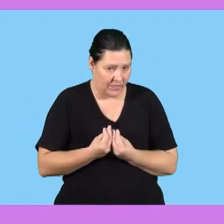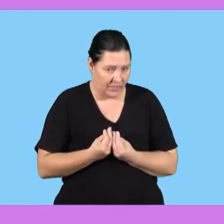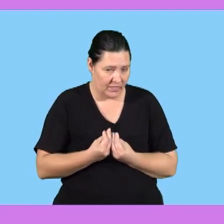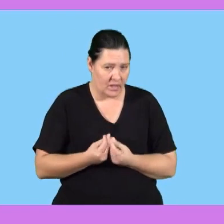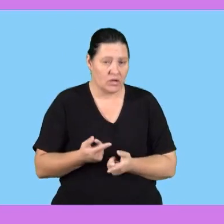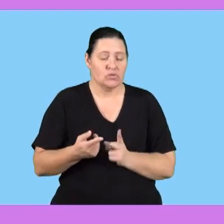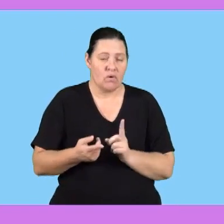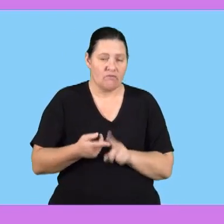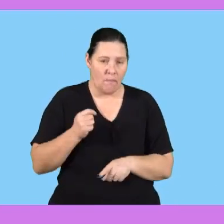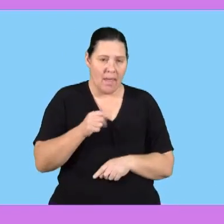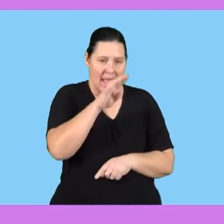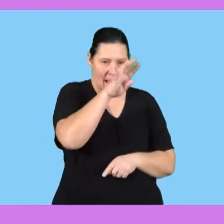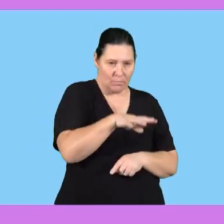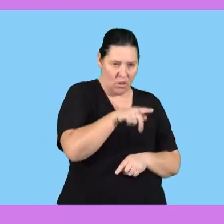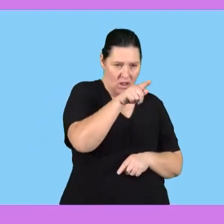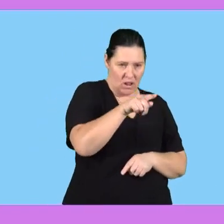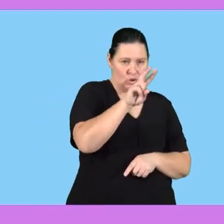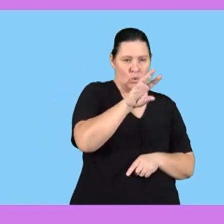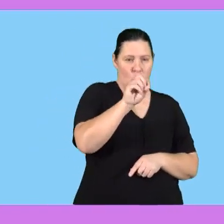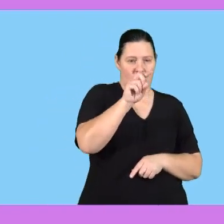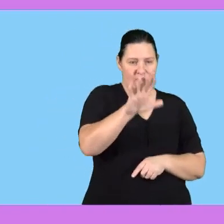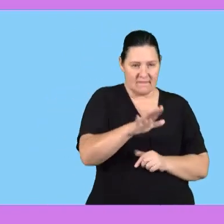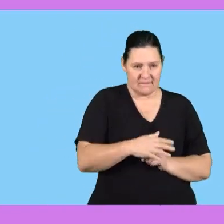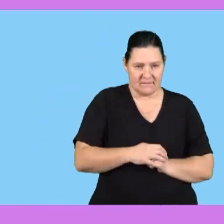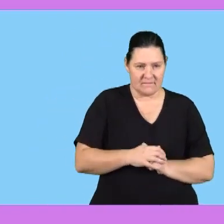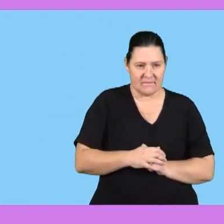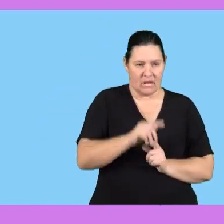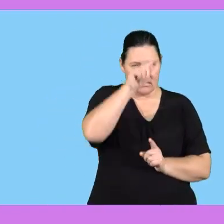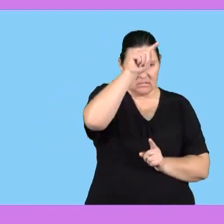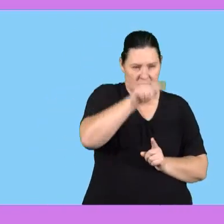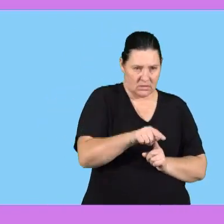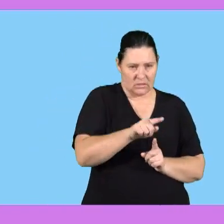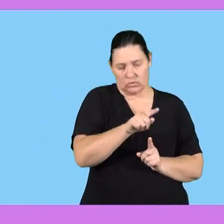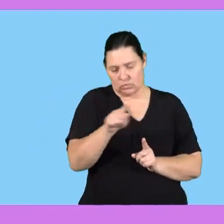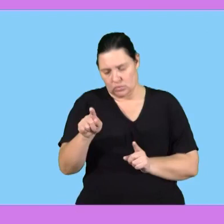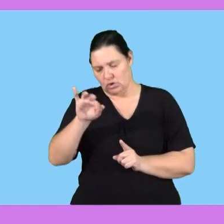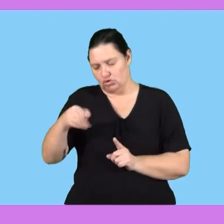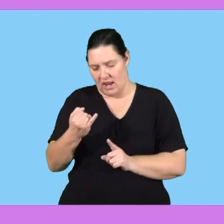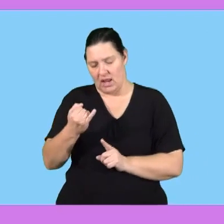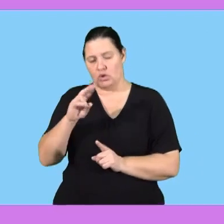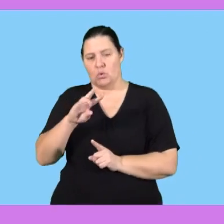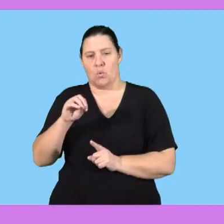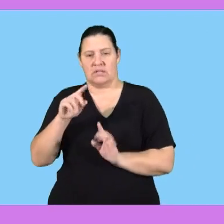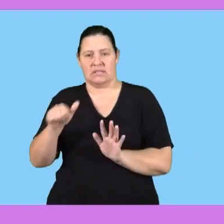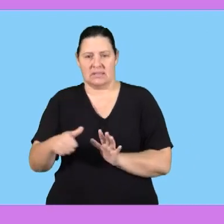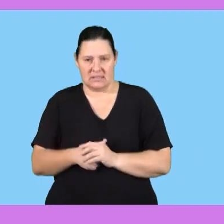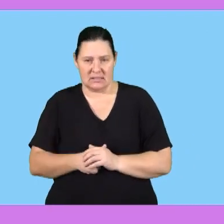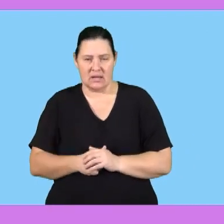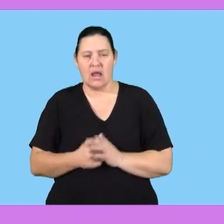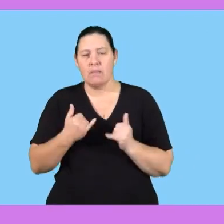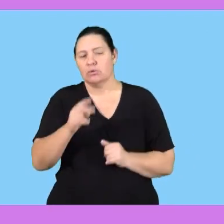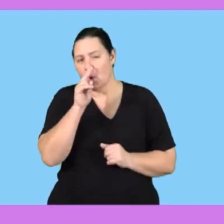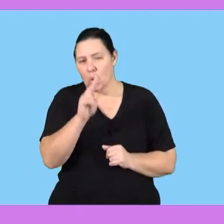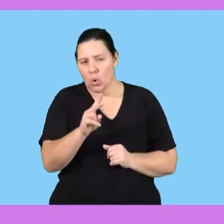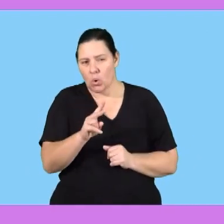me here. So moving to April 2015, right, to Jan 2016. That's the first thing we look at.